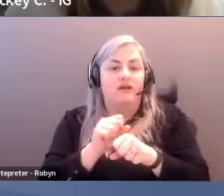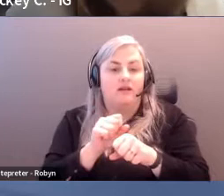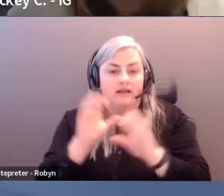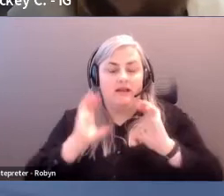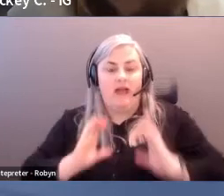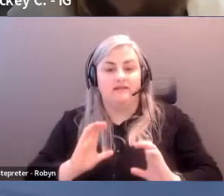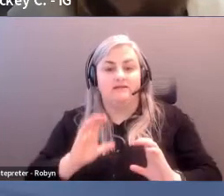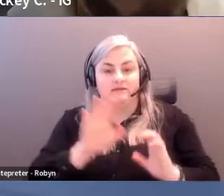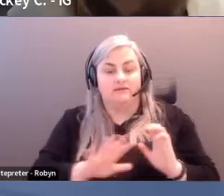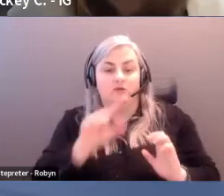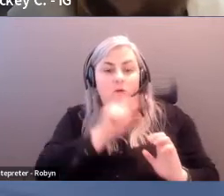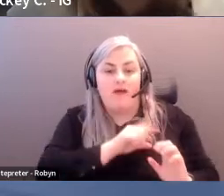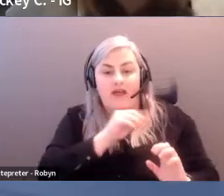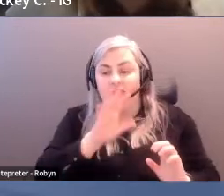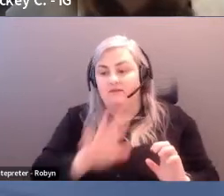across Ontario and all